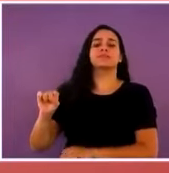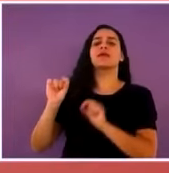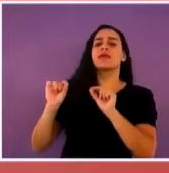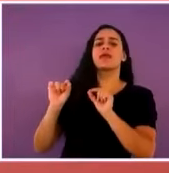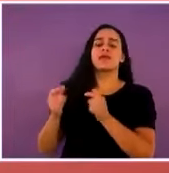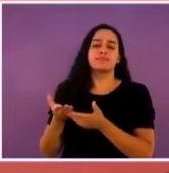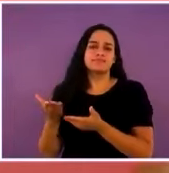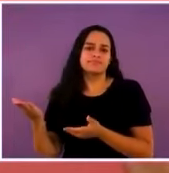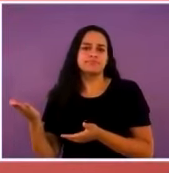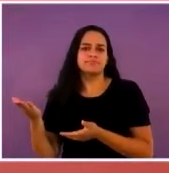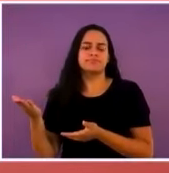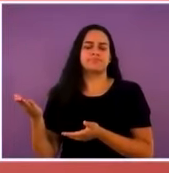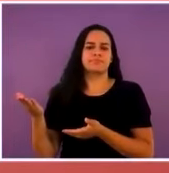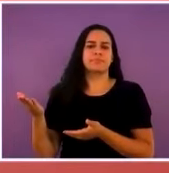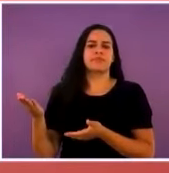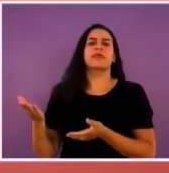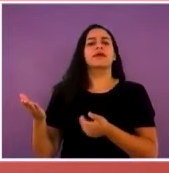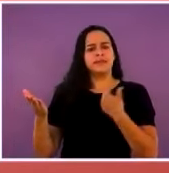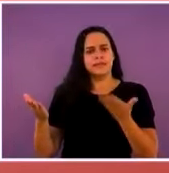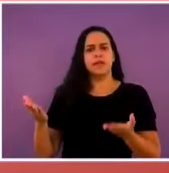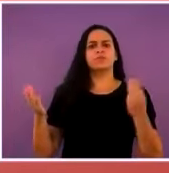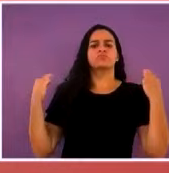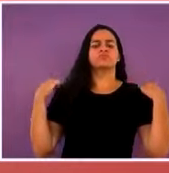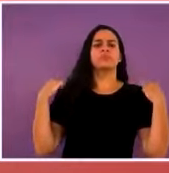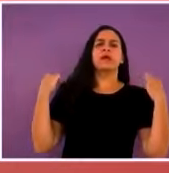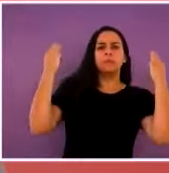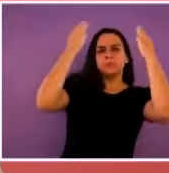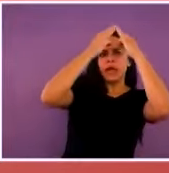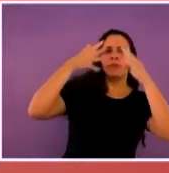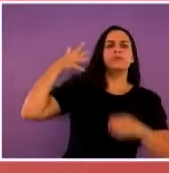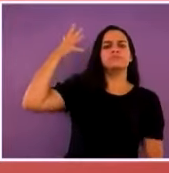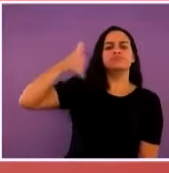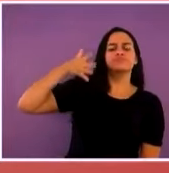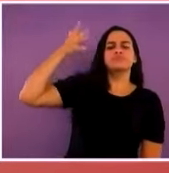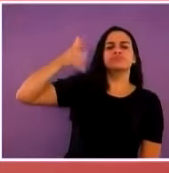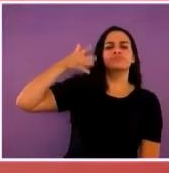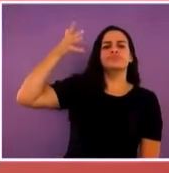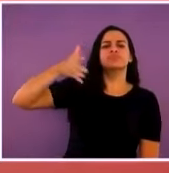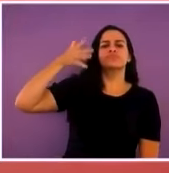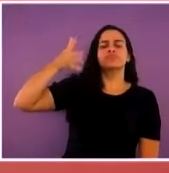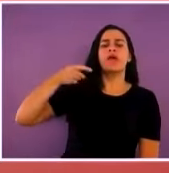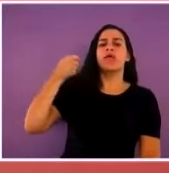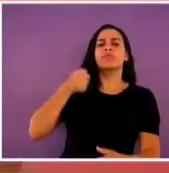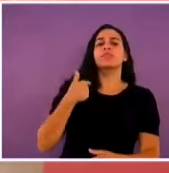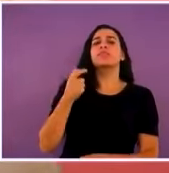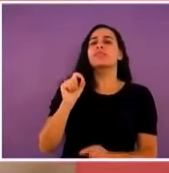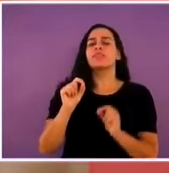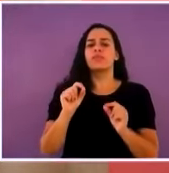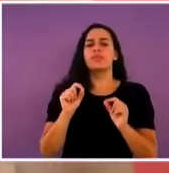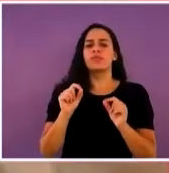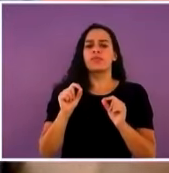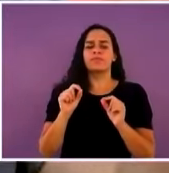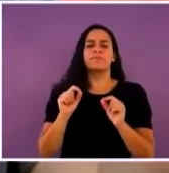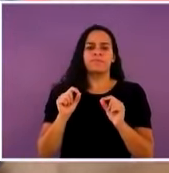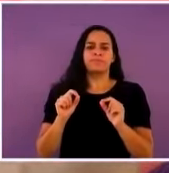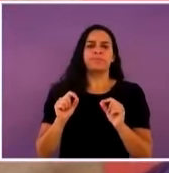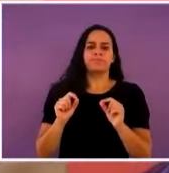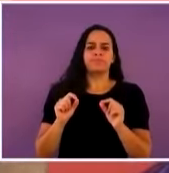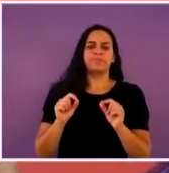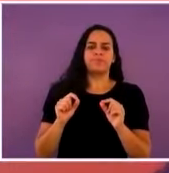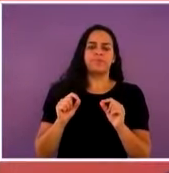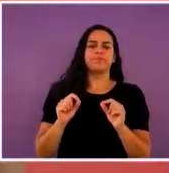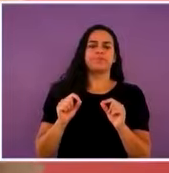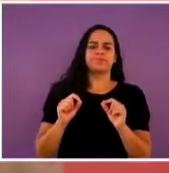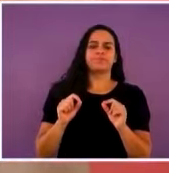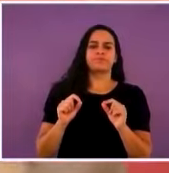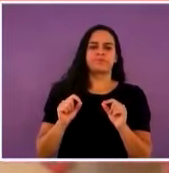interesting case. Nessas palestras, Bergoglio, ele defende um caso muito interessante. He has very